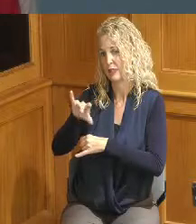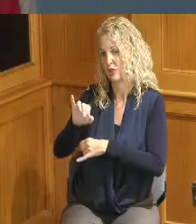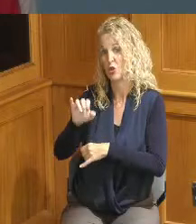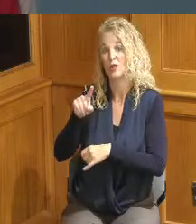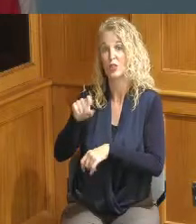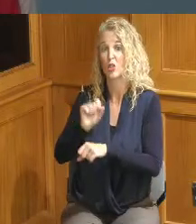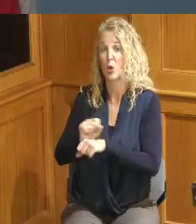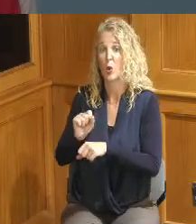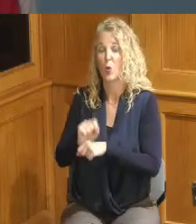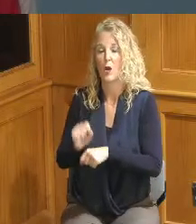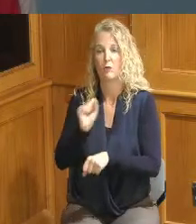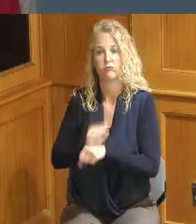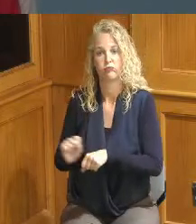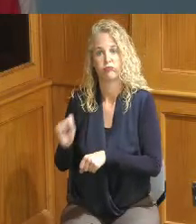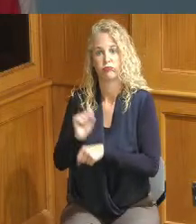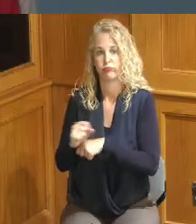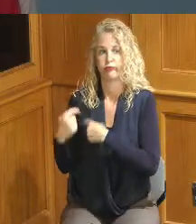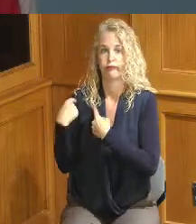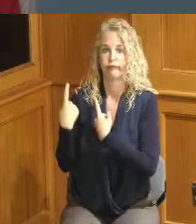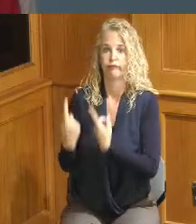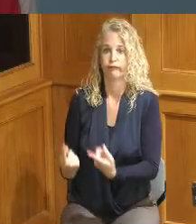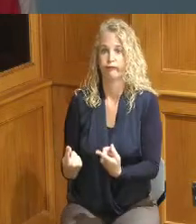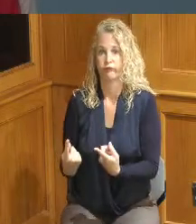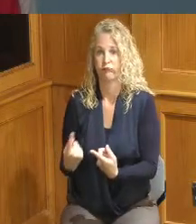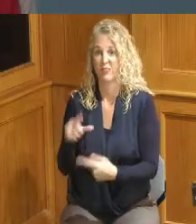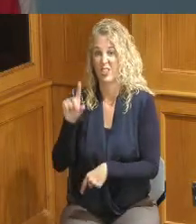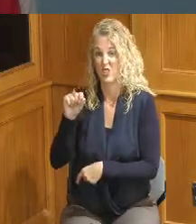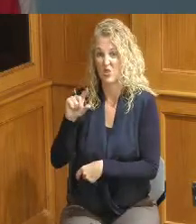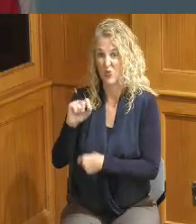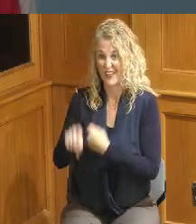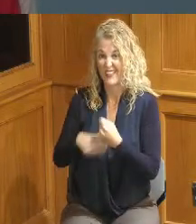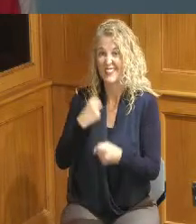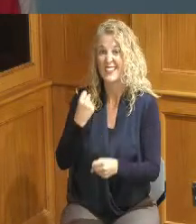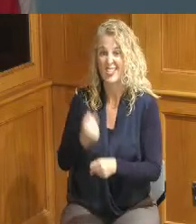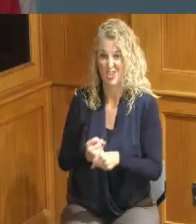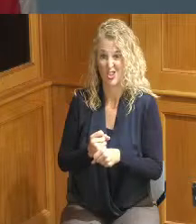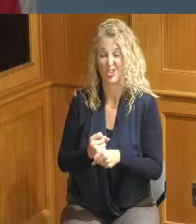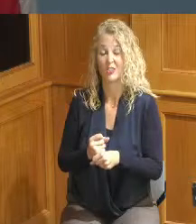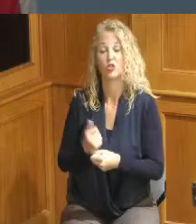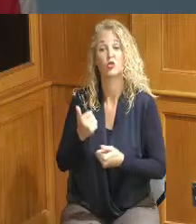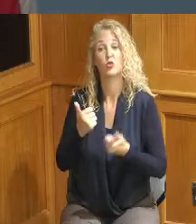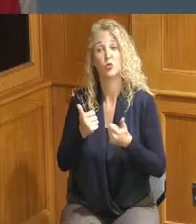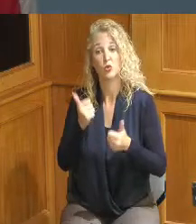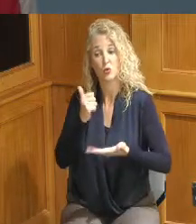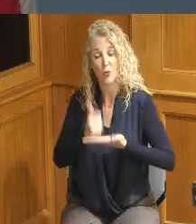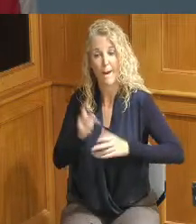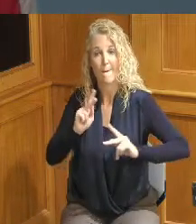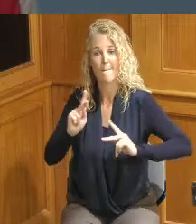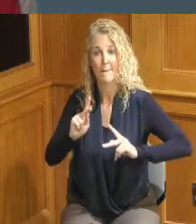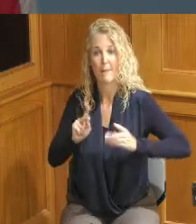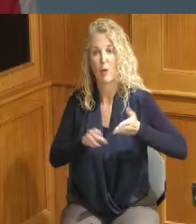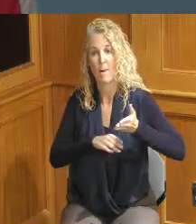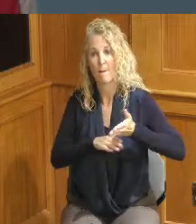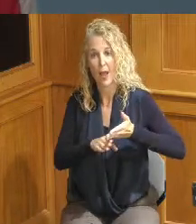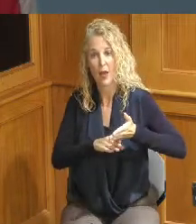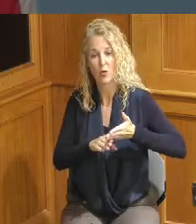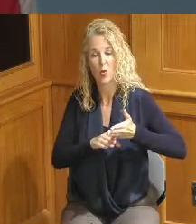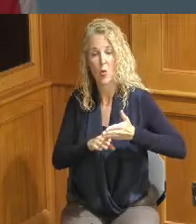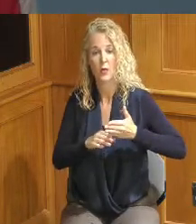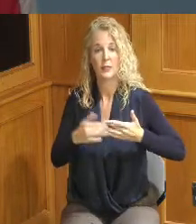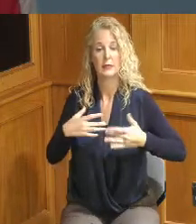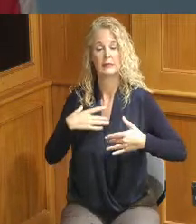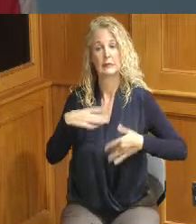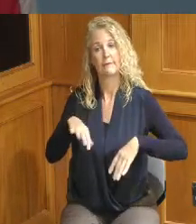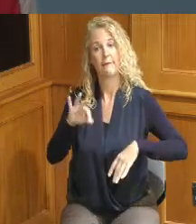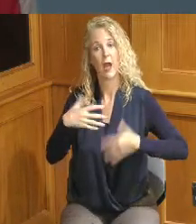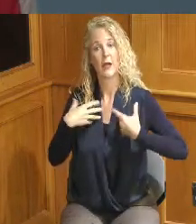been working diligently in the community for the past 20 years to bridge the minority health gap. She created a safe circle